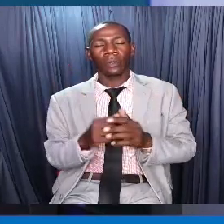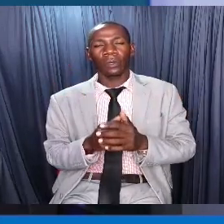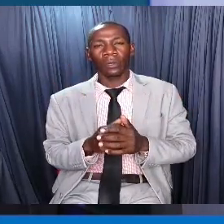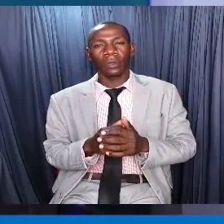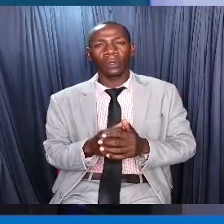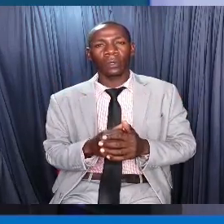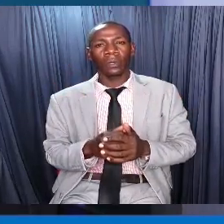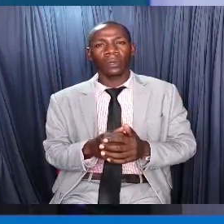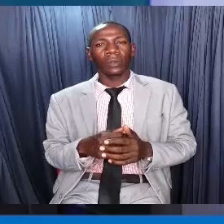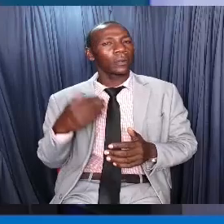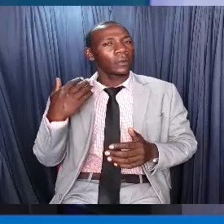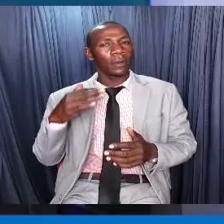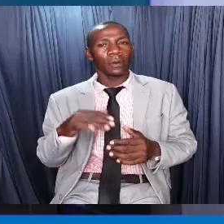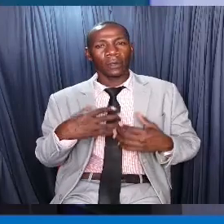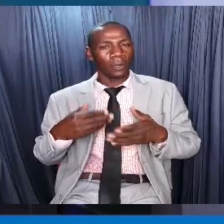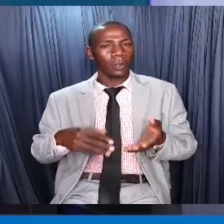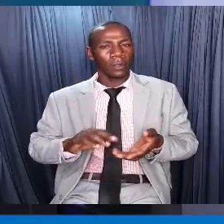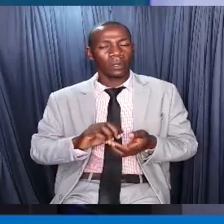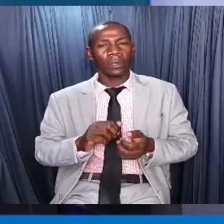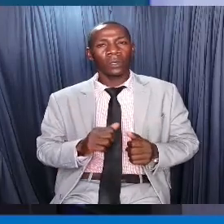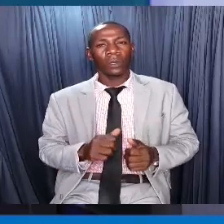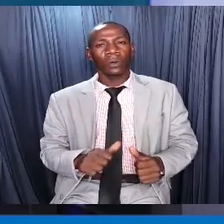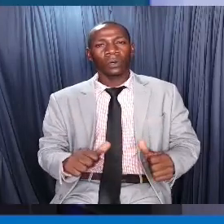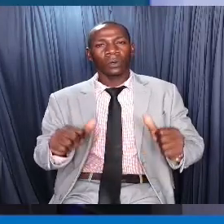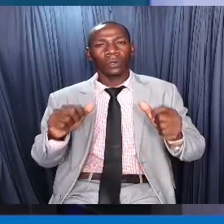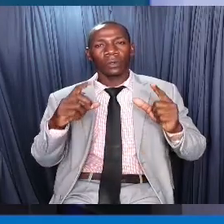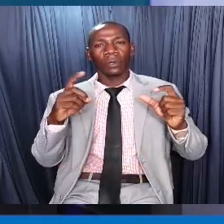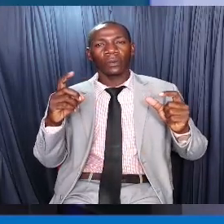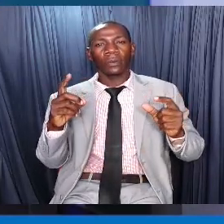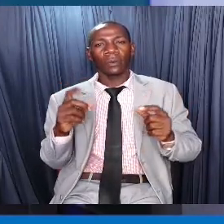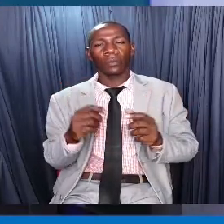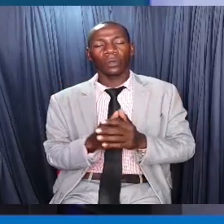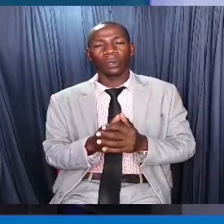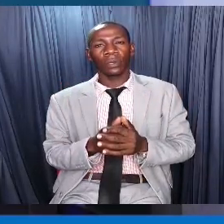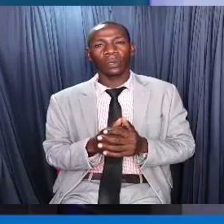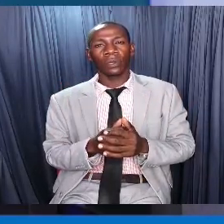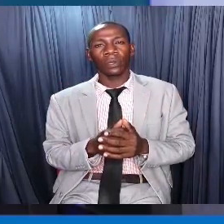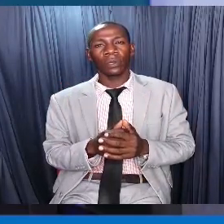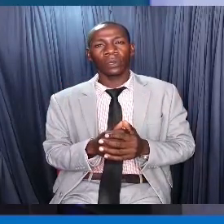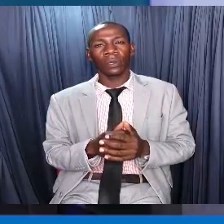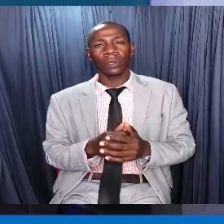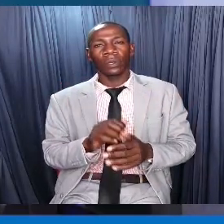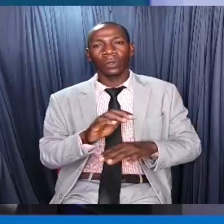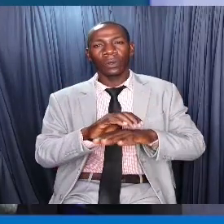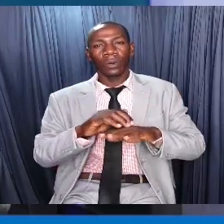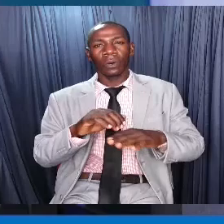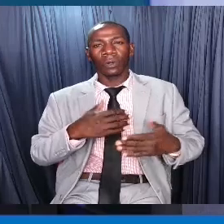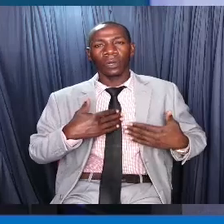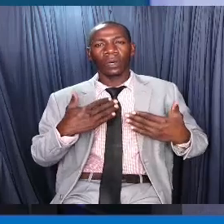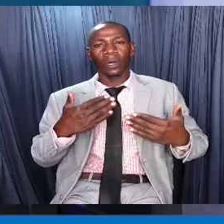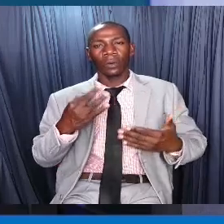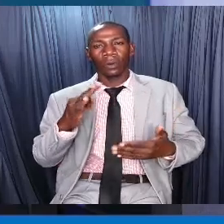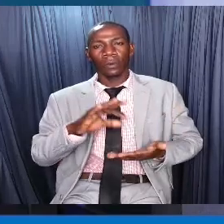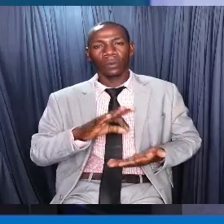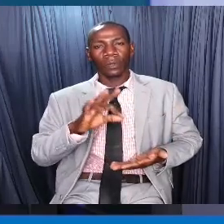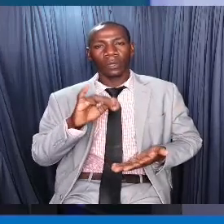Moyo wenye kugairi. A heart that turns. Kuendelea na mabaya. To continue from evil. Unaitwa moyo wa toba. This is a heart of repentance.